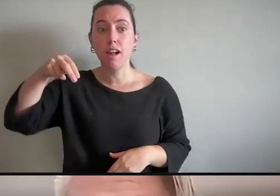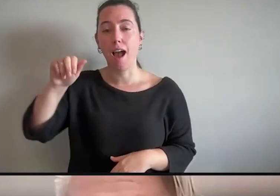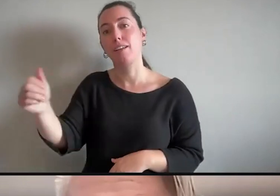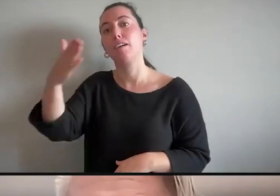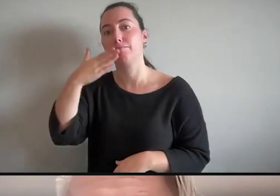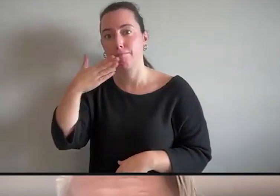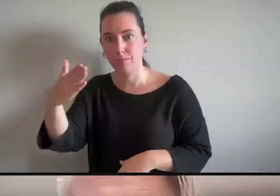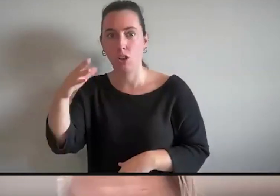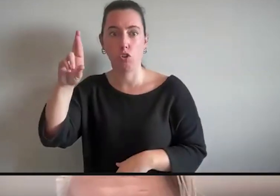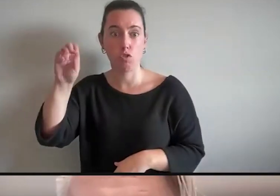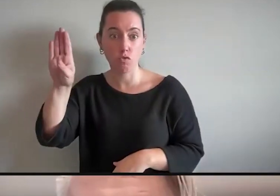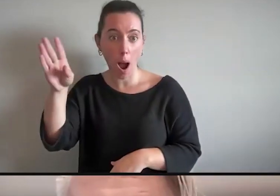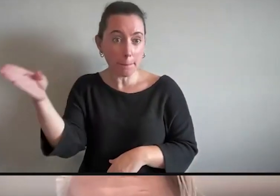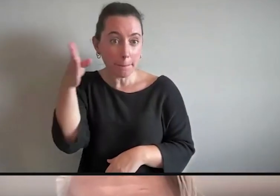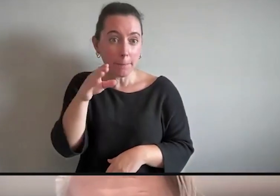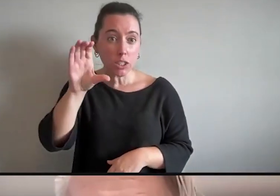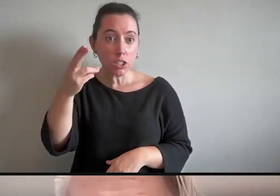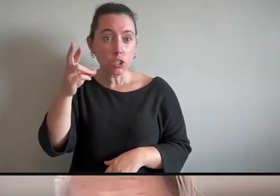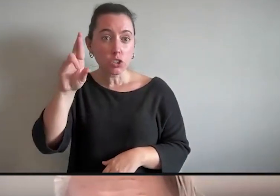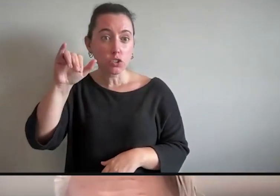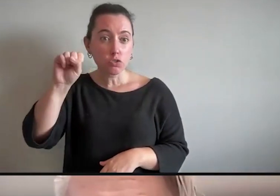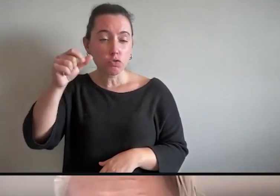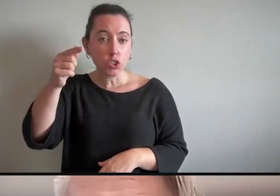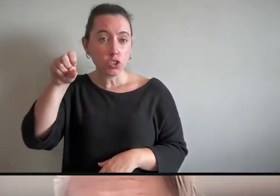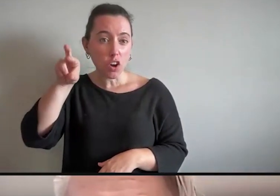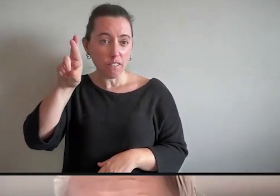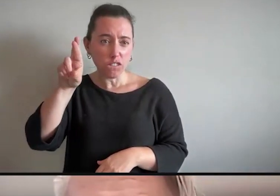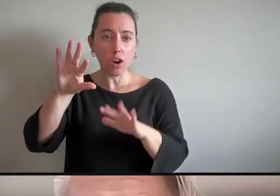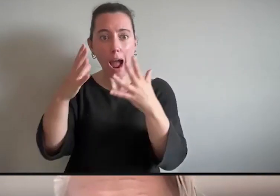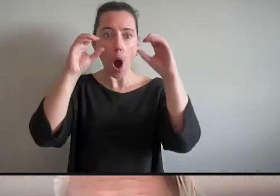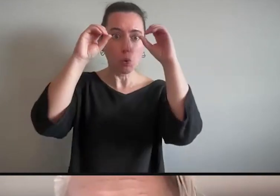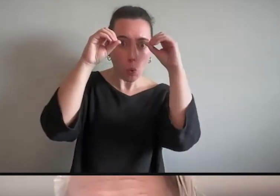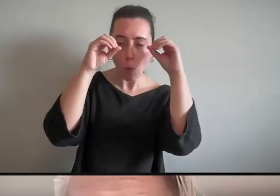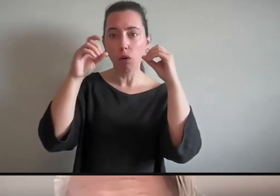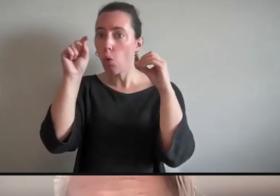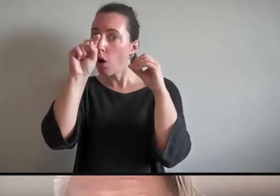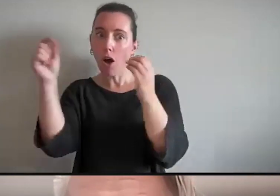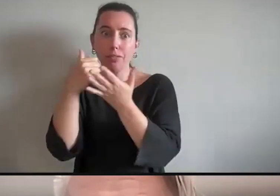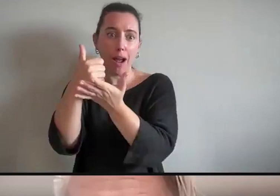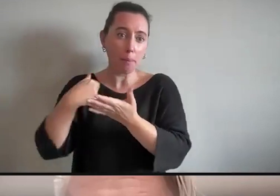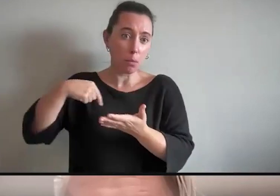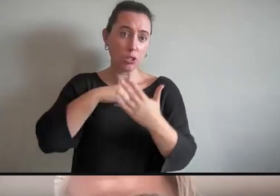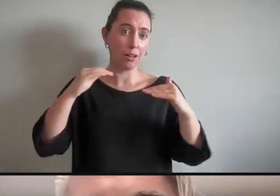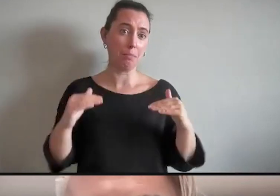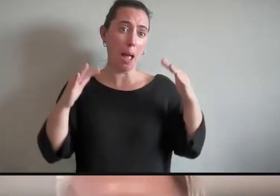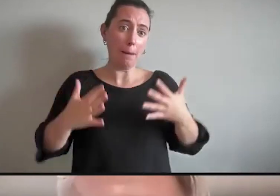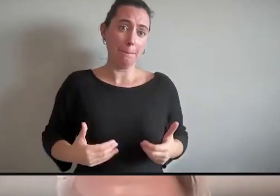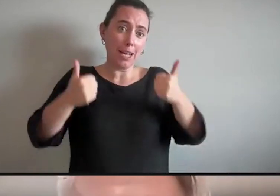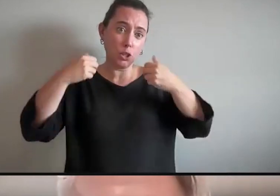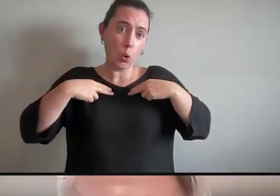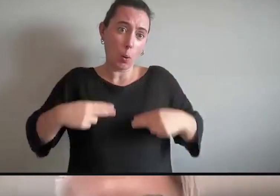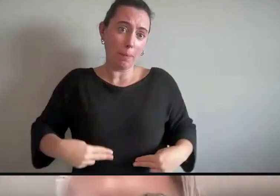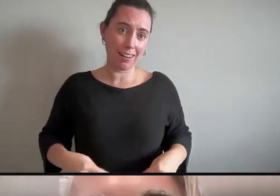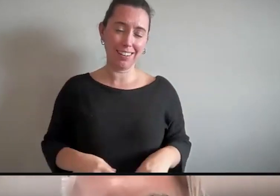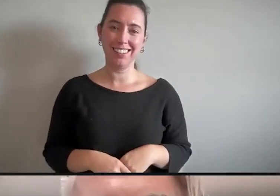think? How can Google and others help us all to become better humans? Well, I don't think it's up